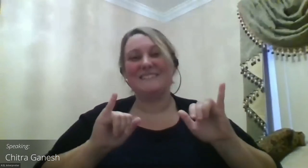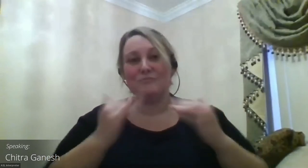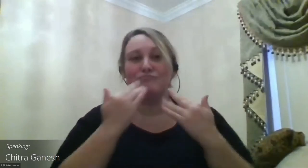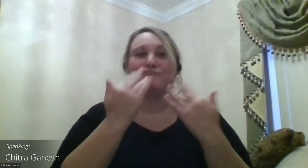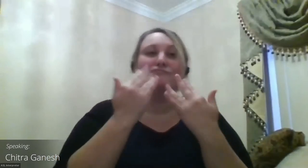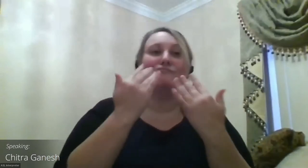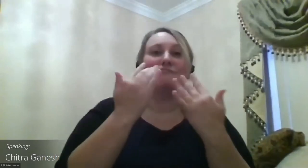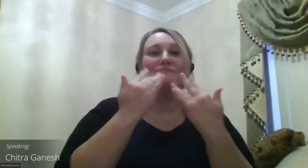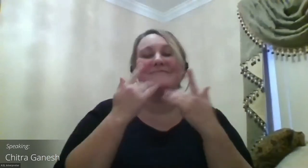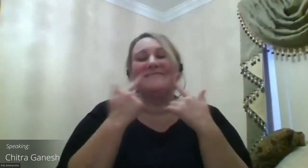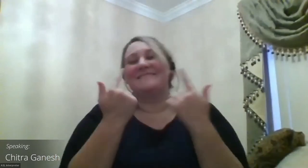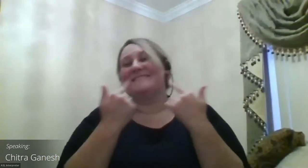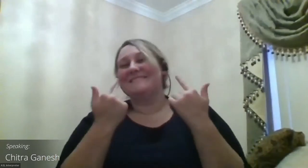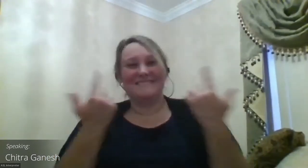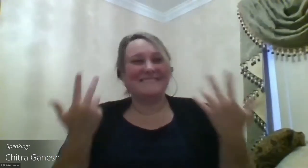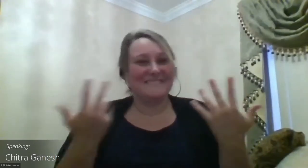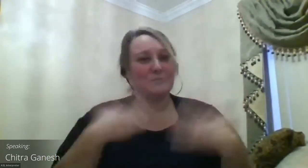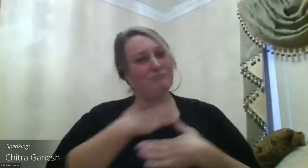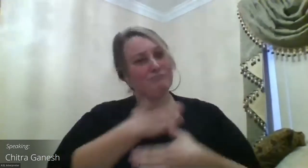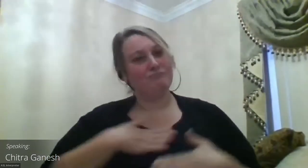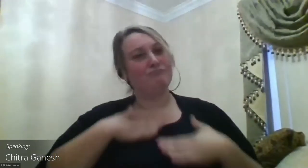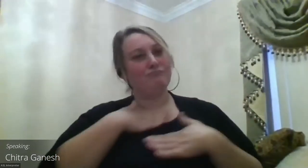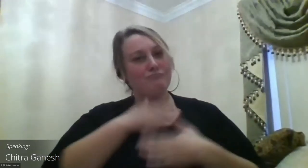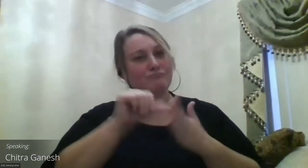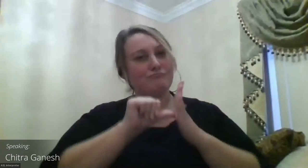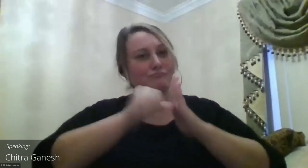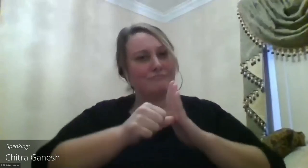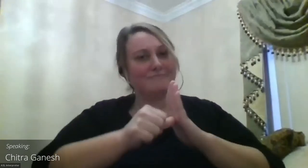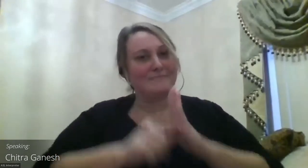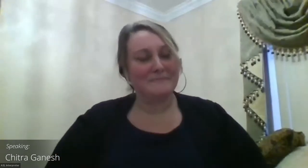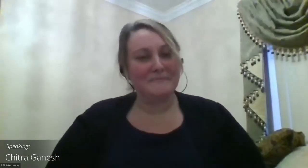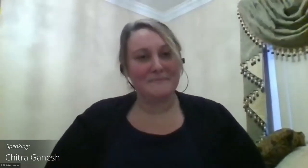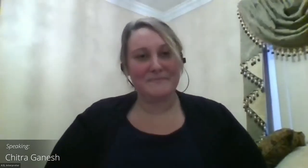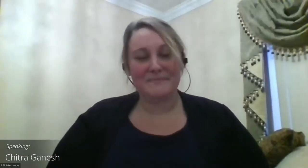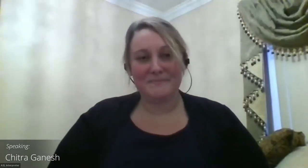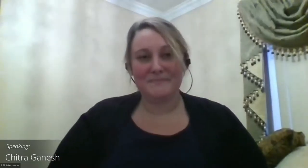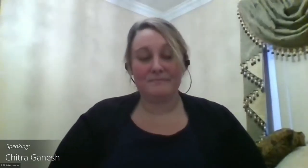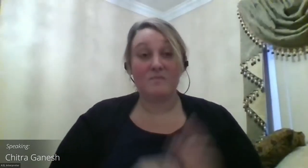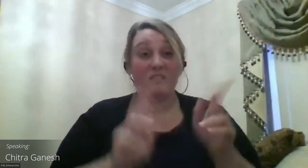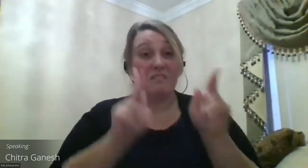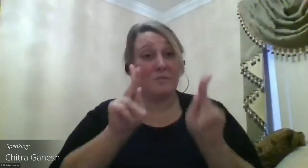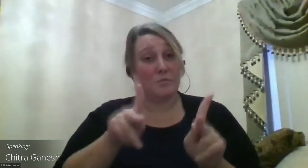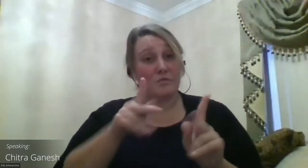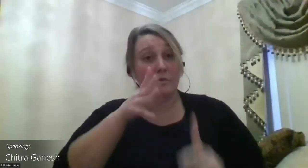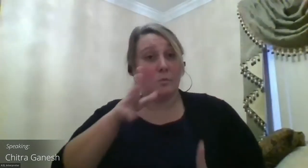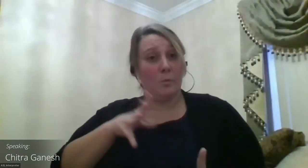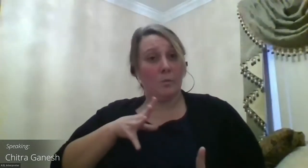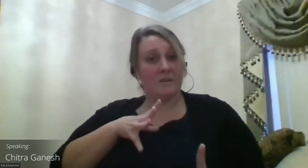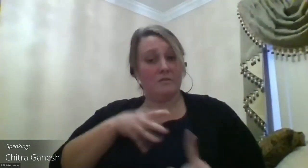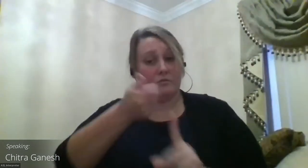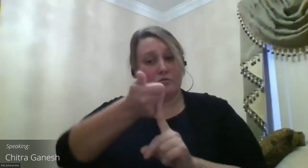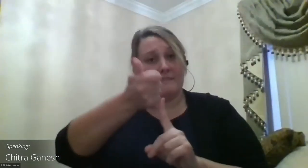protagonist, um, she sort of changes roles, changes positions over and over again. Like